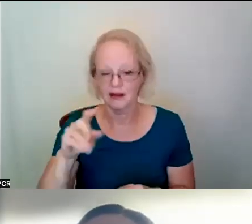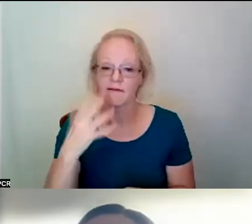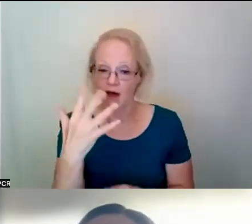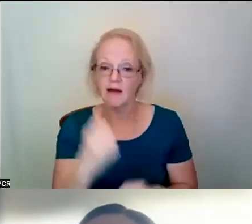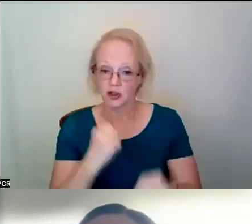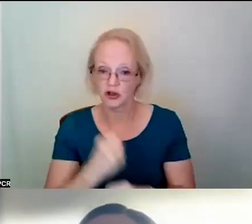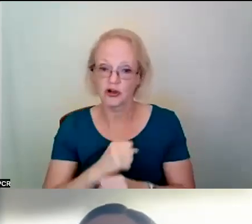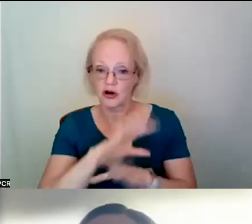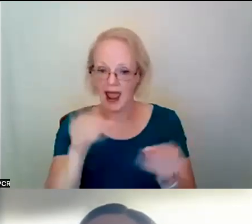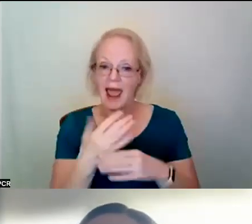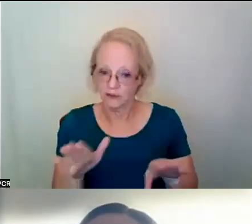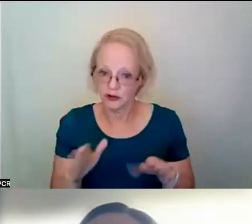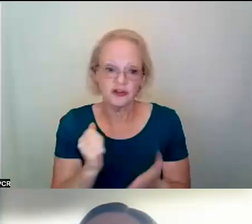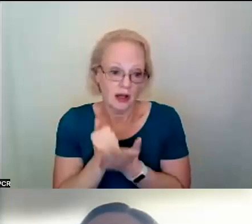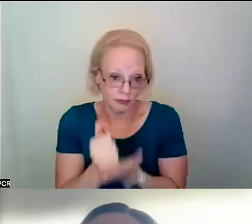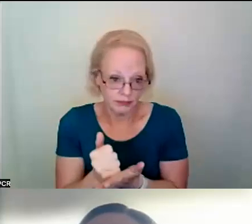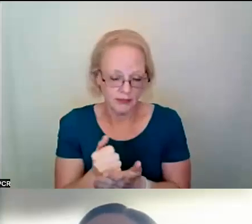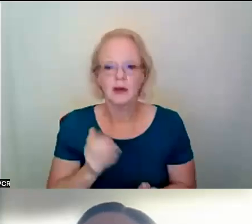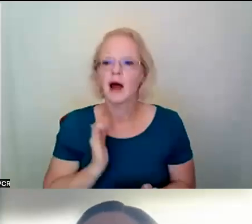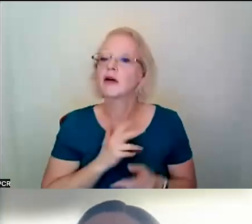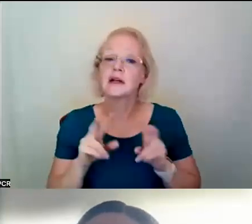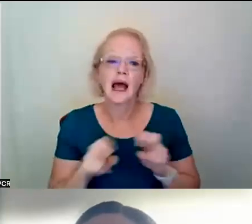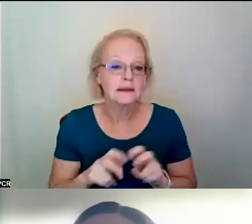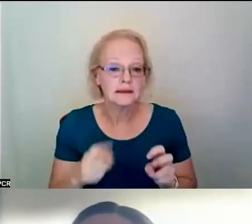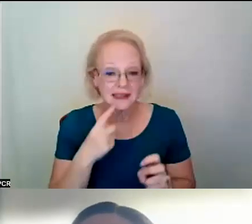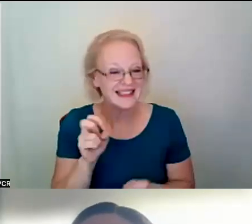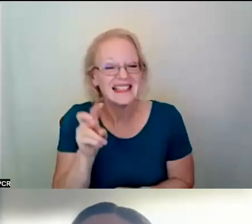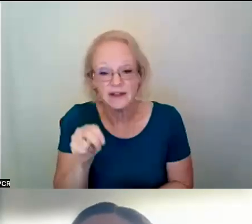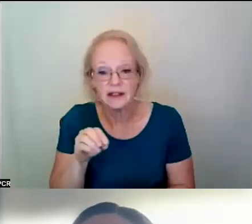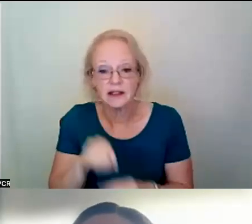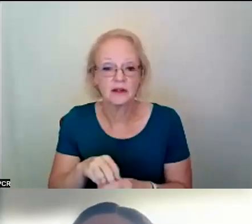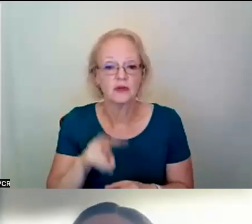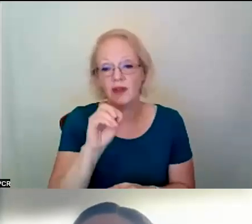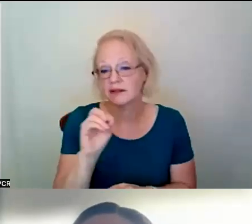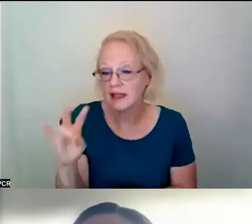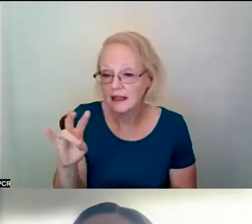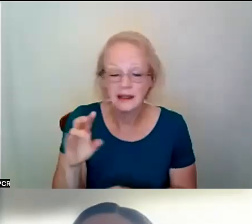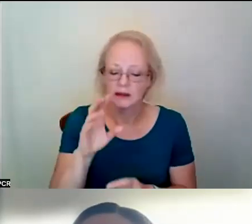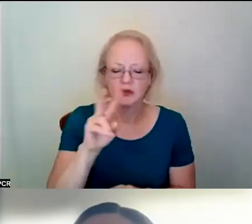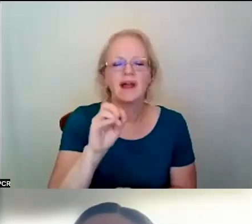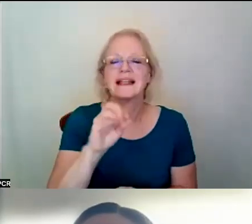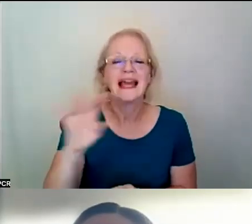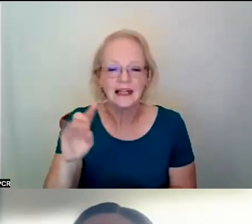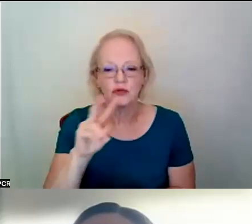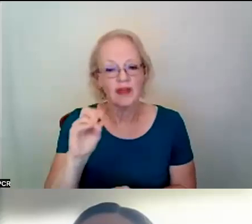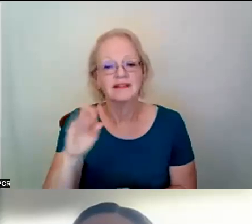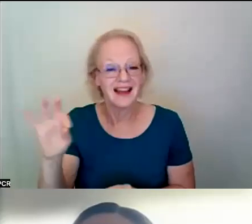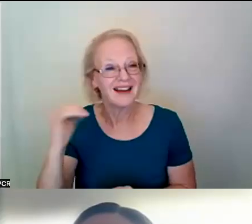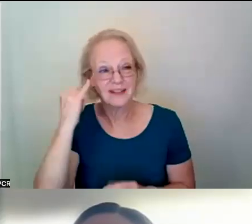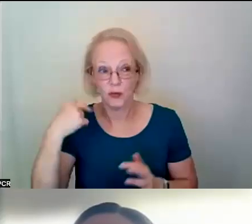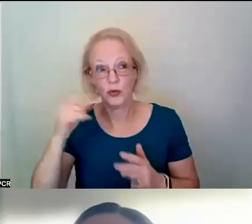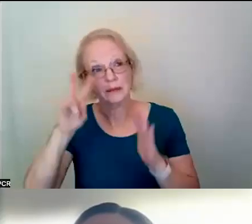Our analysis showed that even in 2008, 2009, when you would have expected a huge drop by using our